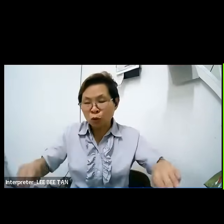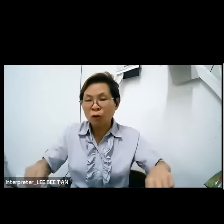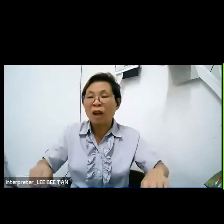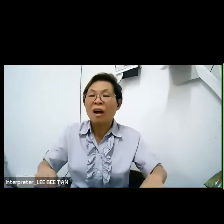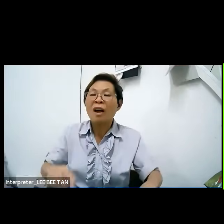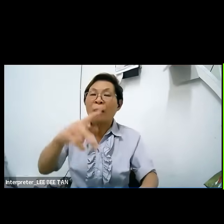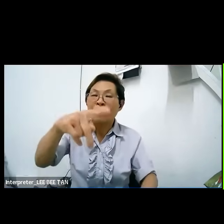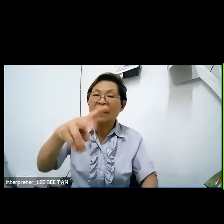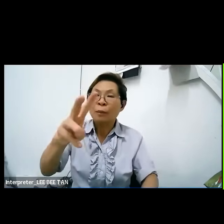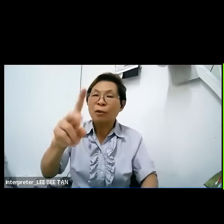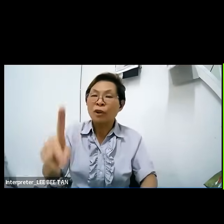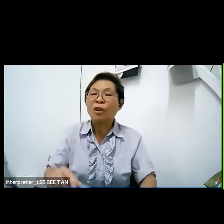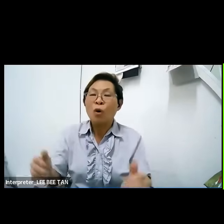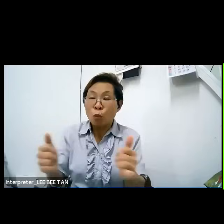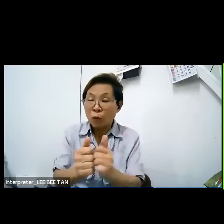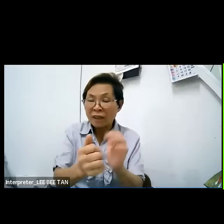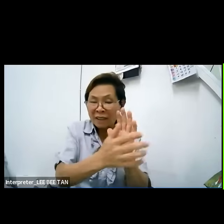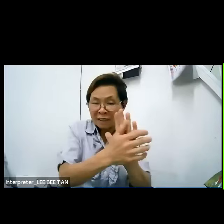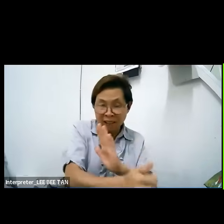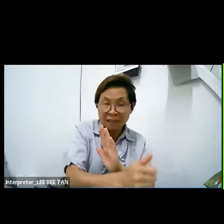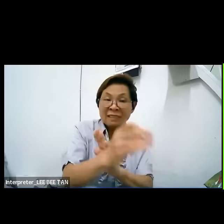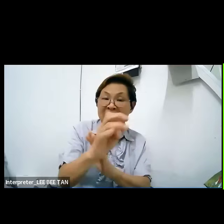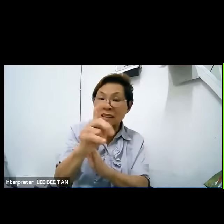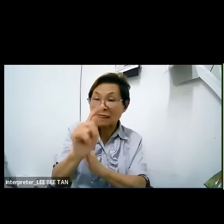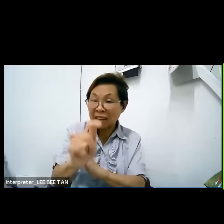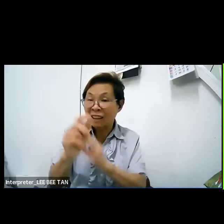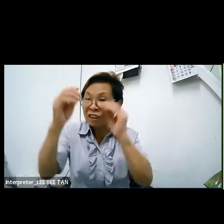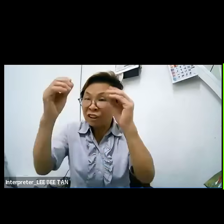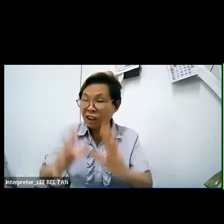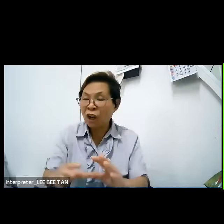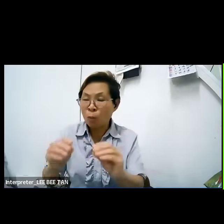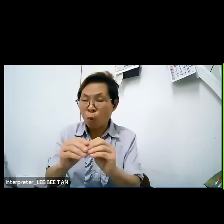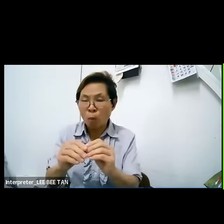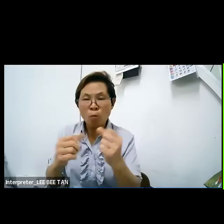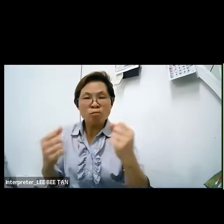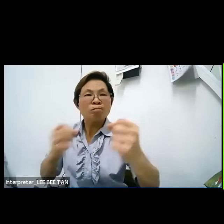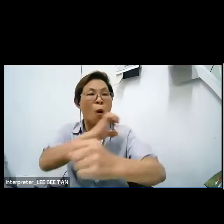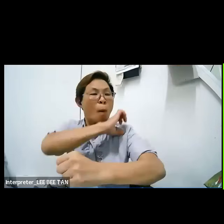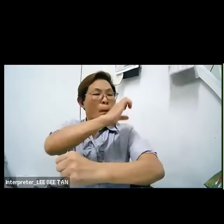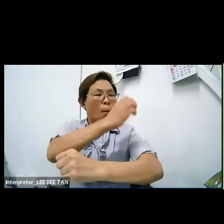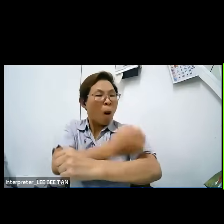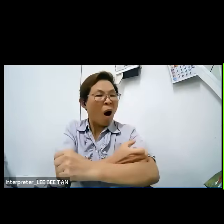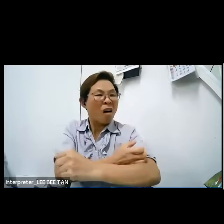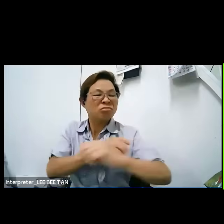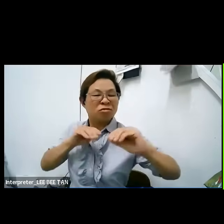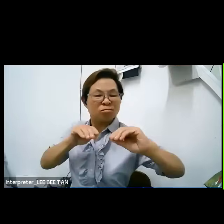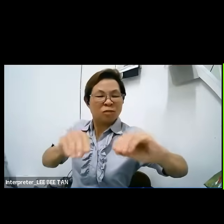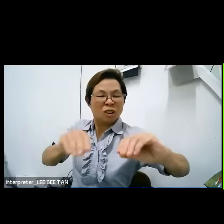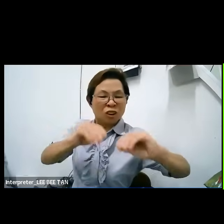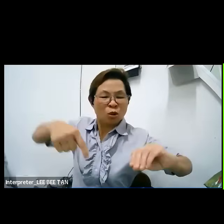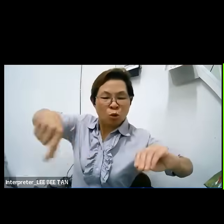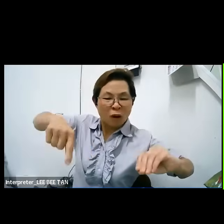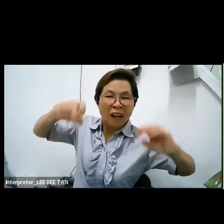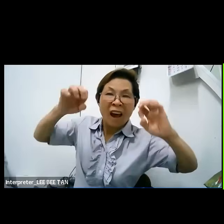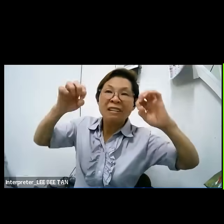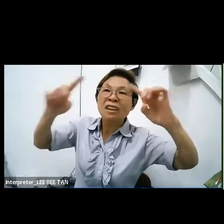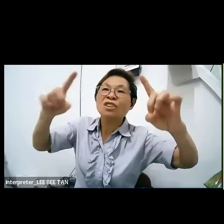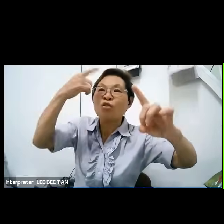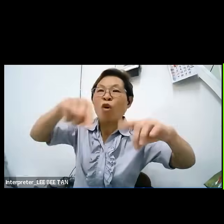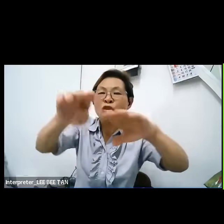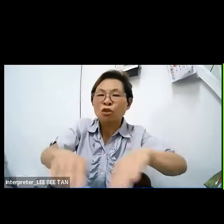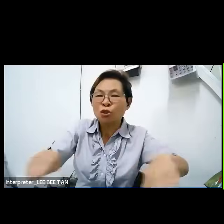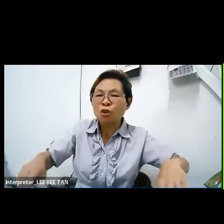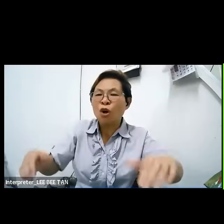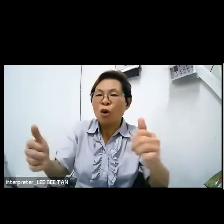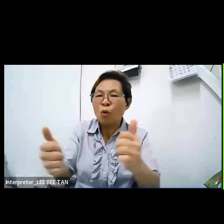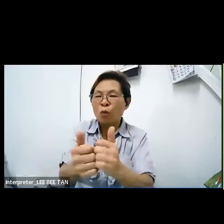this kind of skill sets, then teacher will be more empowered to deliver quality education for our students